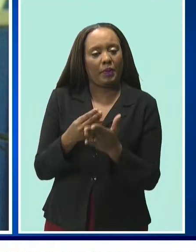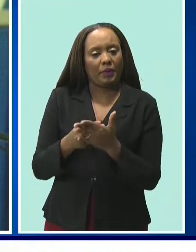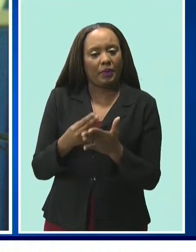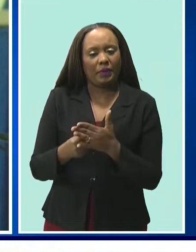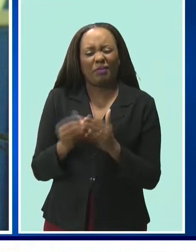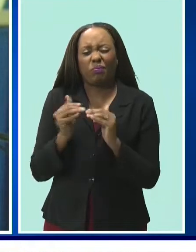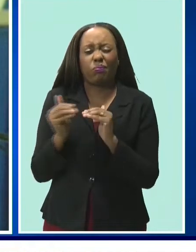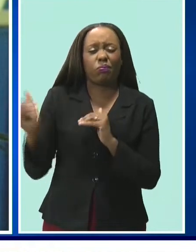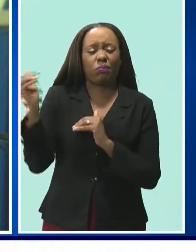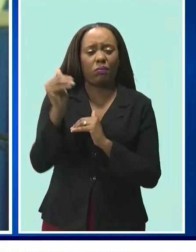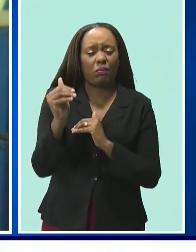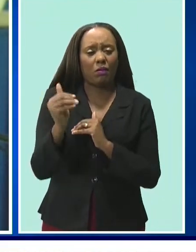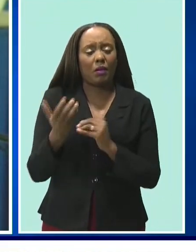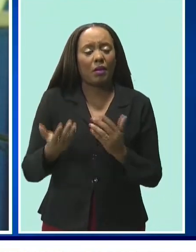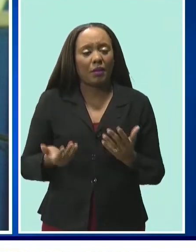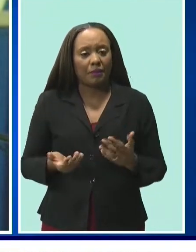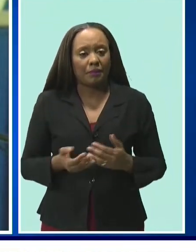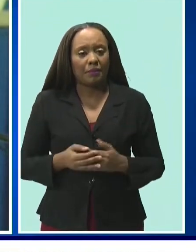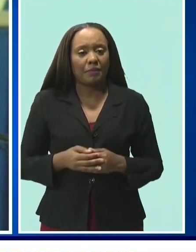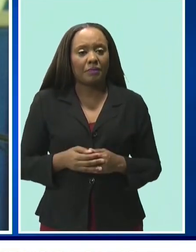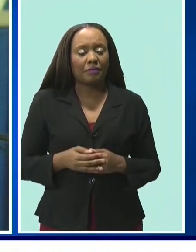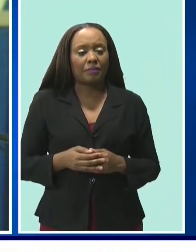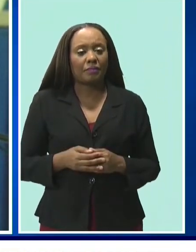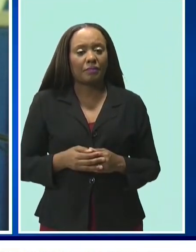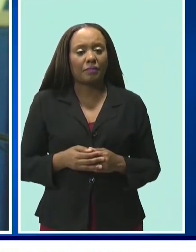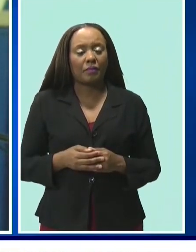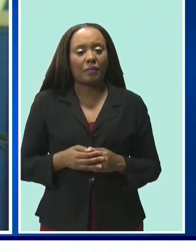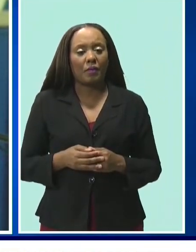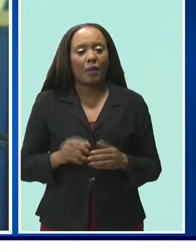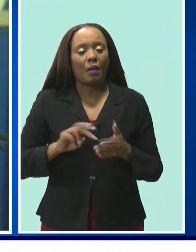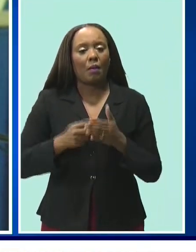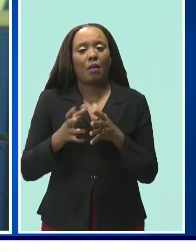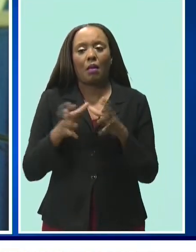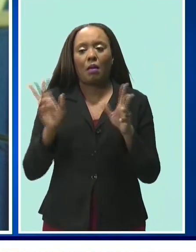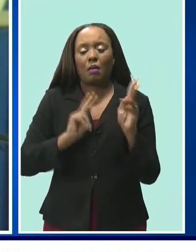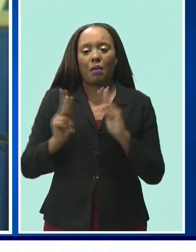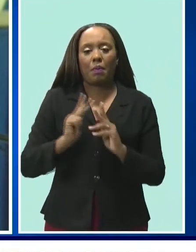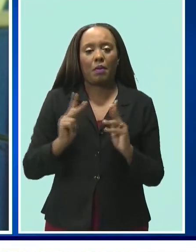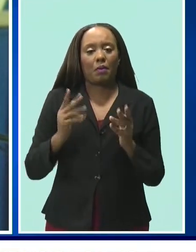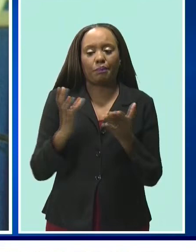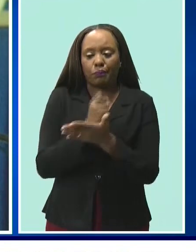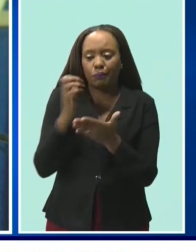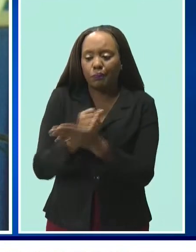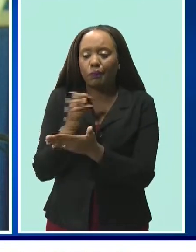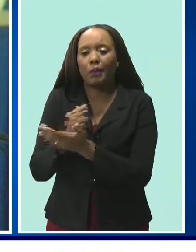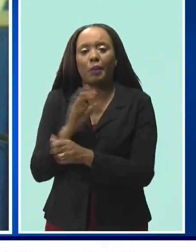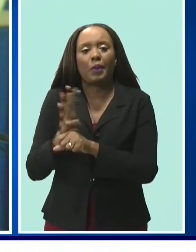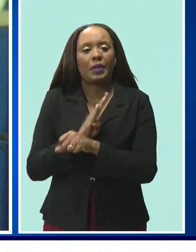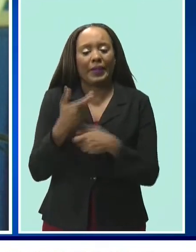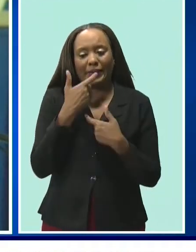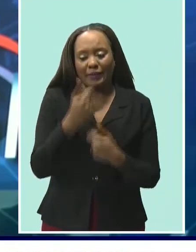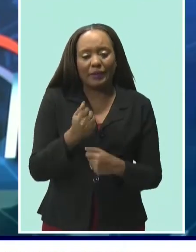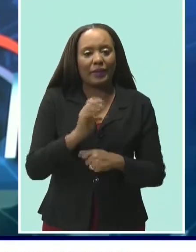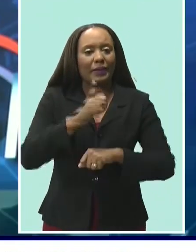that says a lot in terms of the business or person's interest in starting